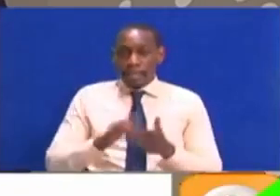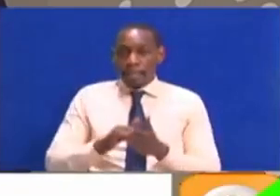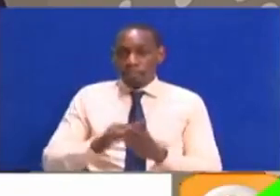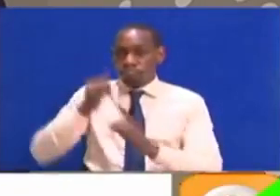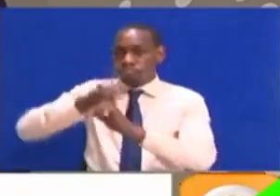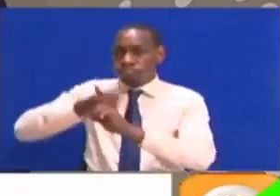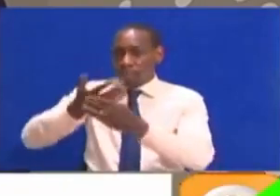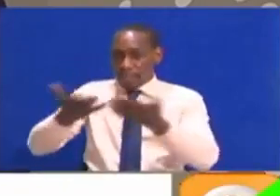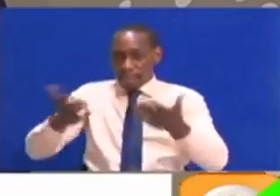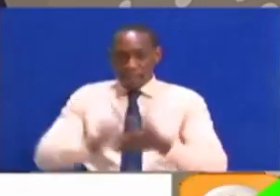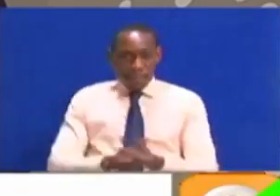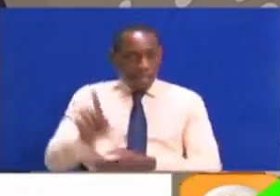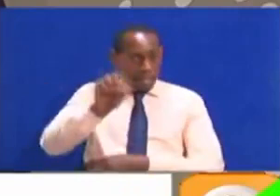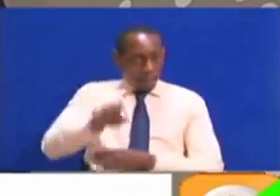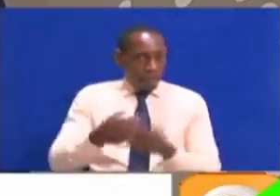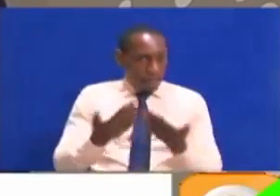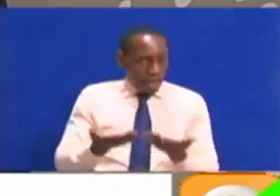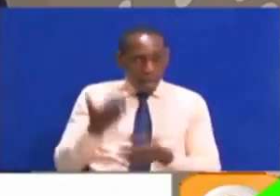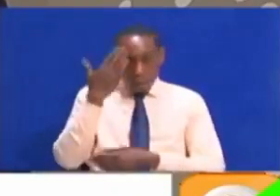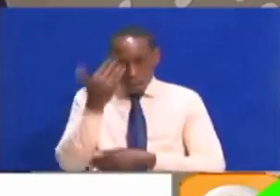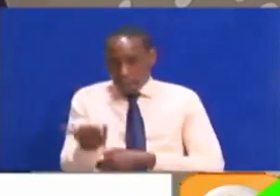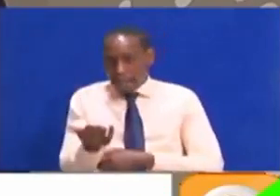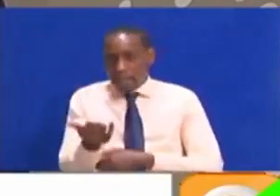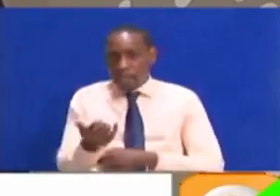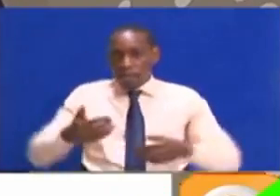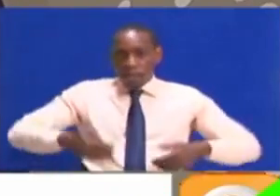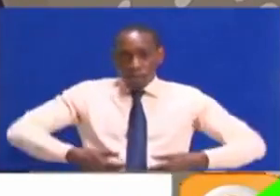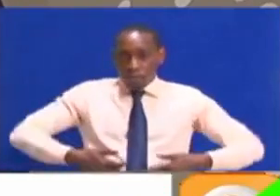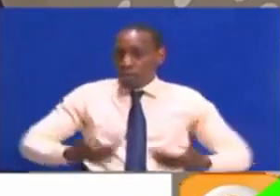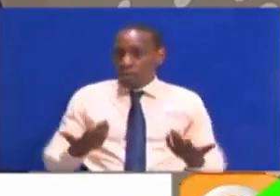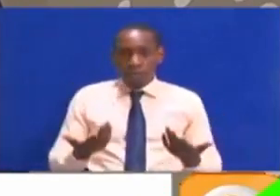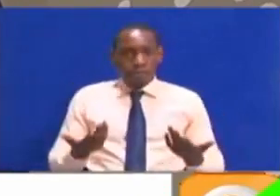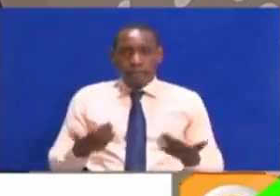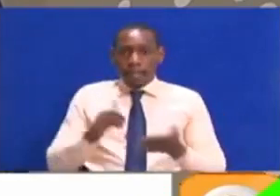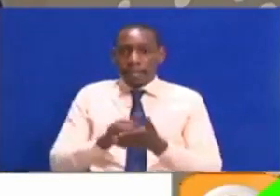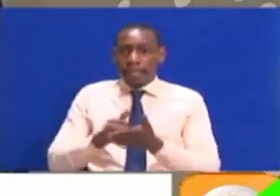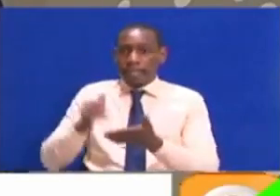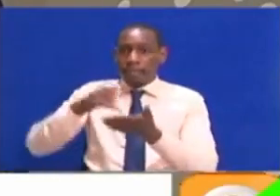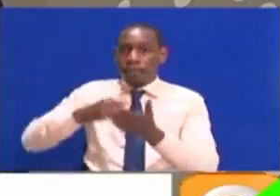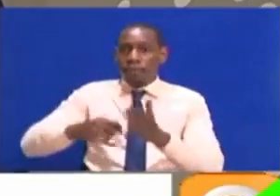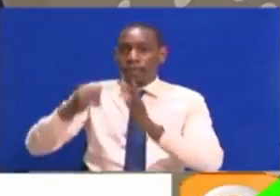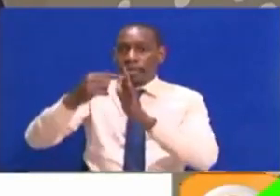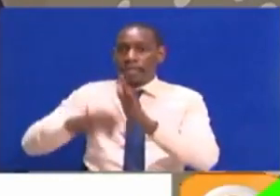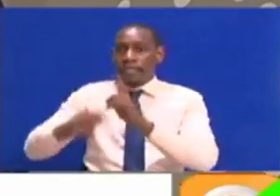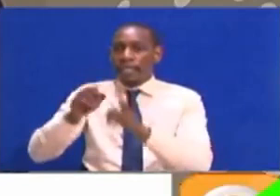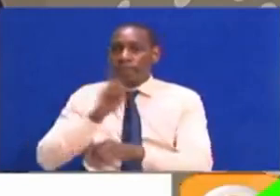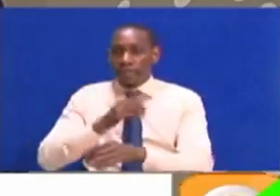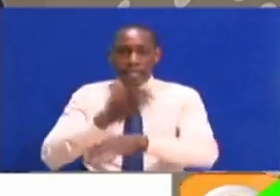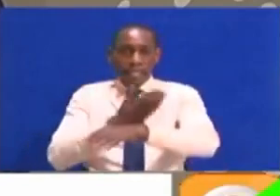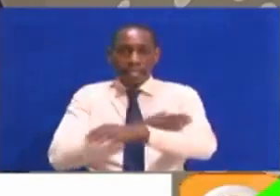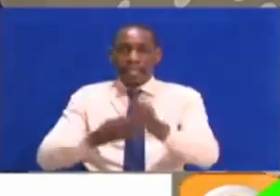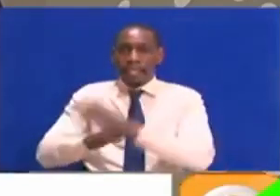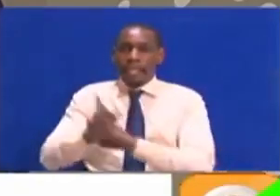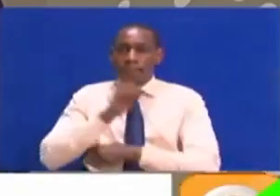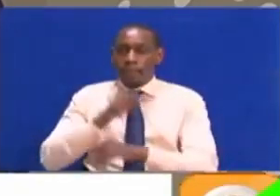for. So how and why is it that poor young men and women will feature in the list of those killed or maimed in